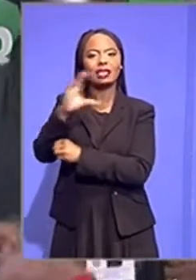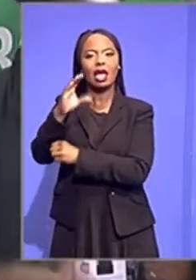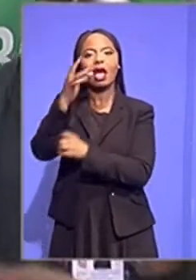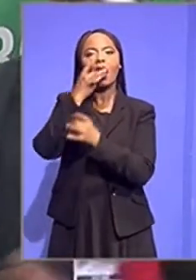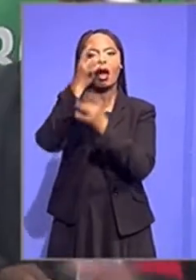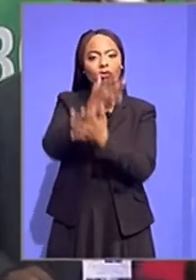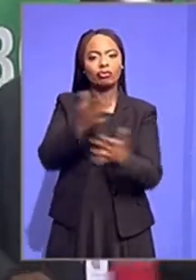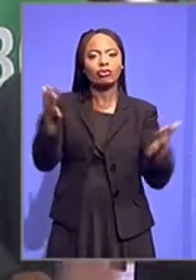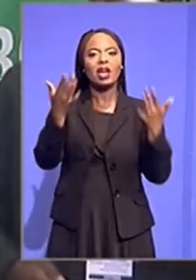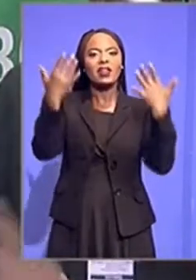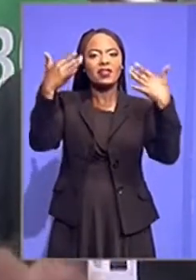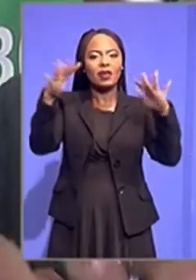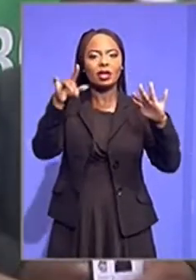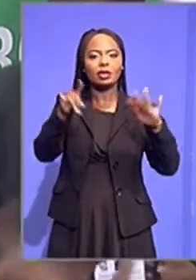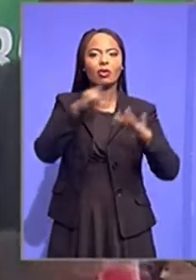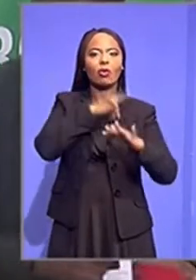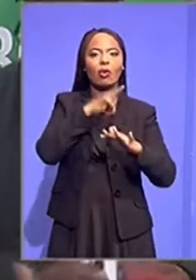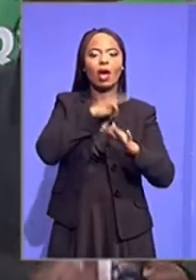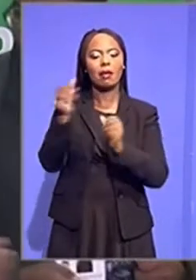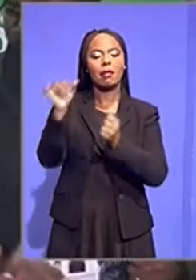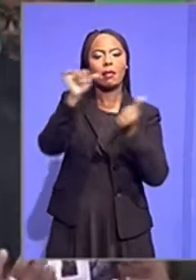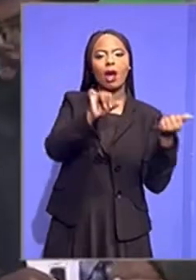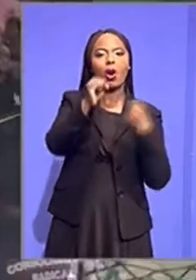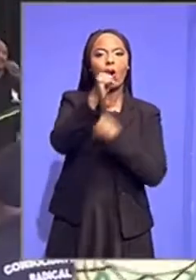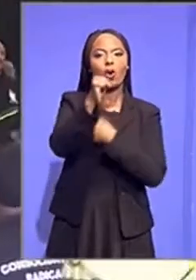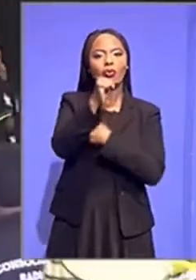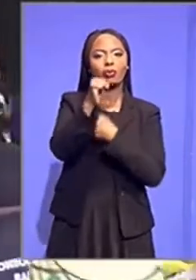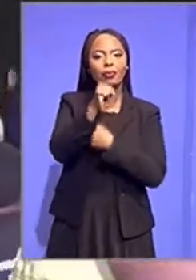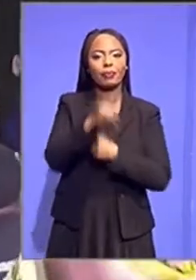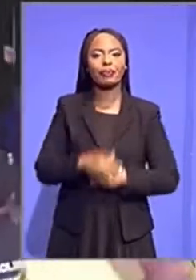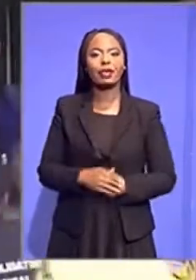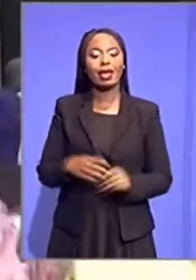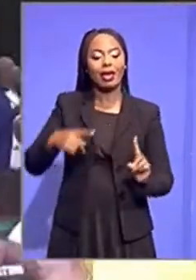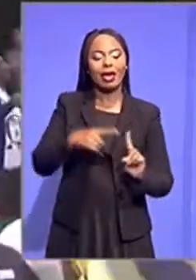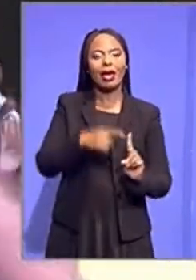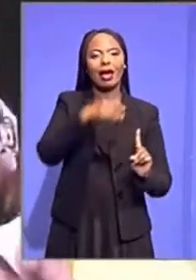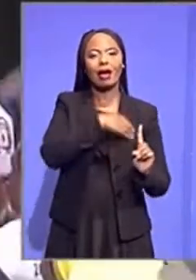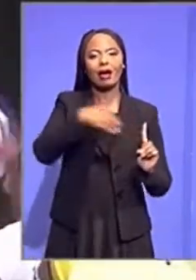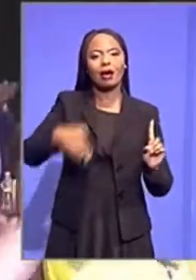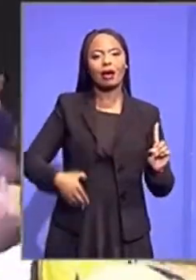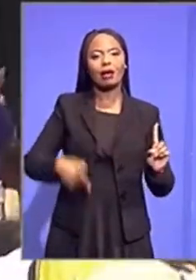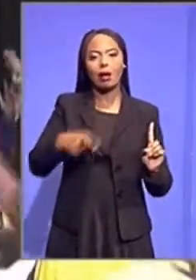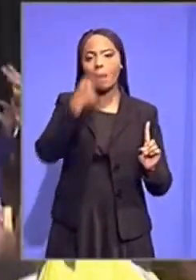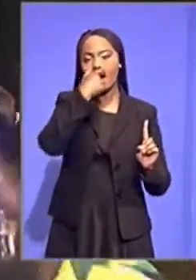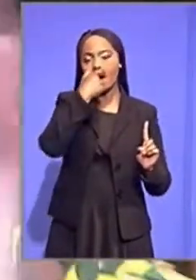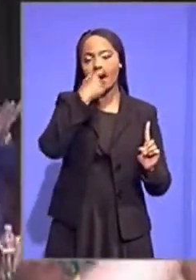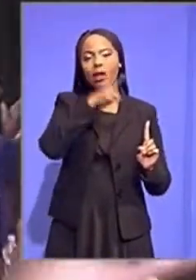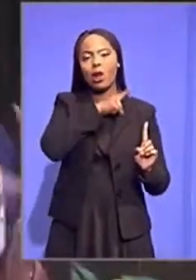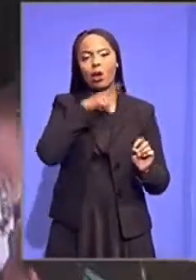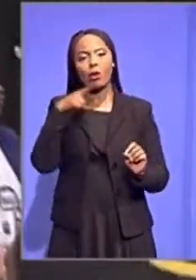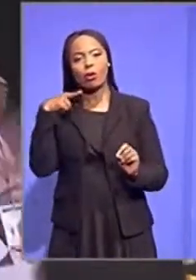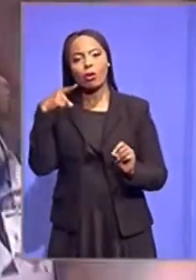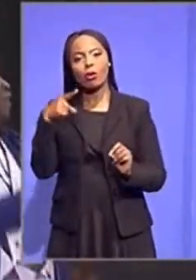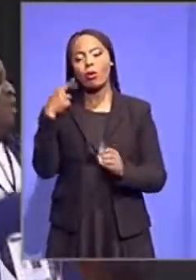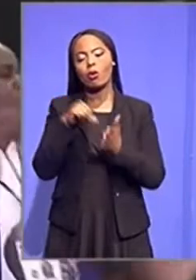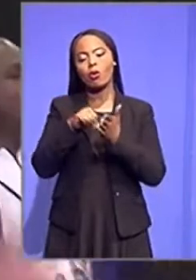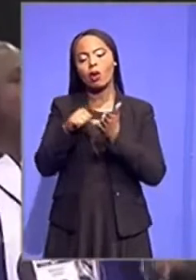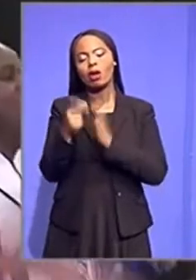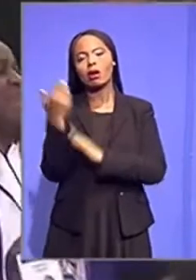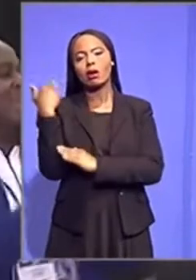gore tiro ya yona ko kantorong e khutle. Re sa le foo, Ramaphosa o tsere sebaka sa bokhutlho ba beke e e fetileng a